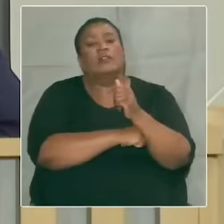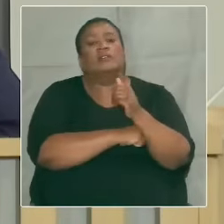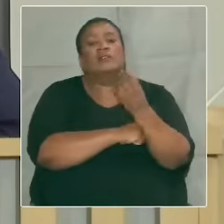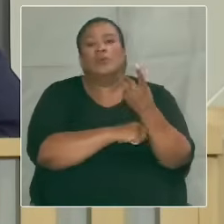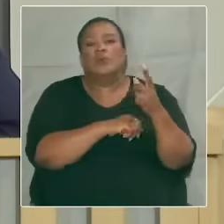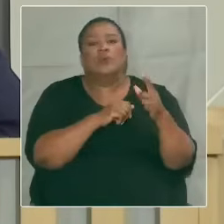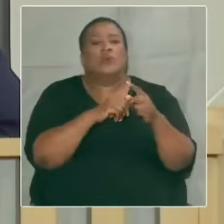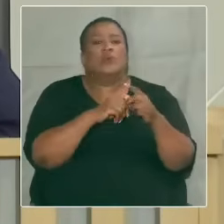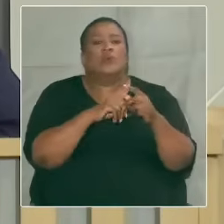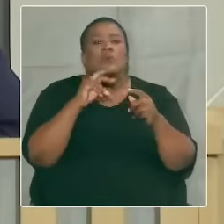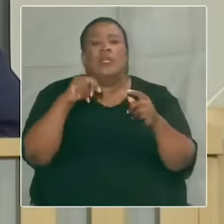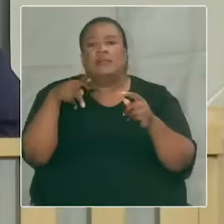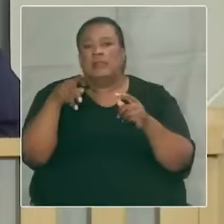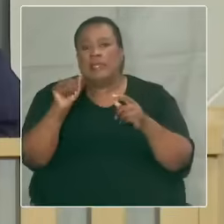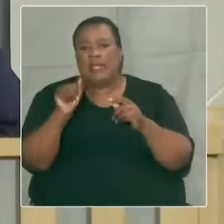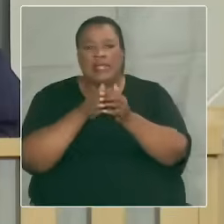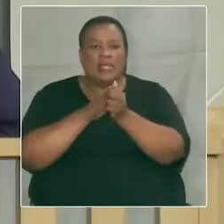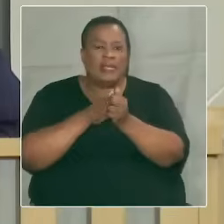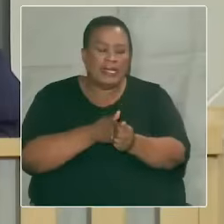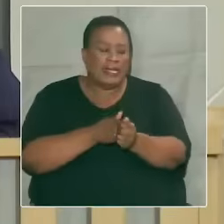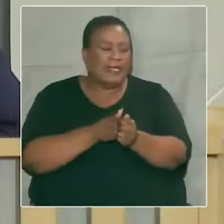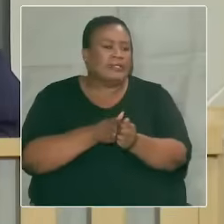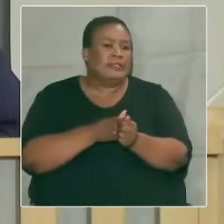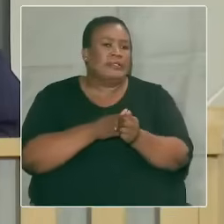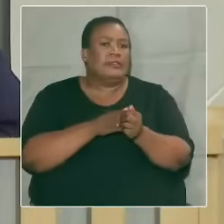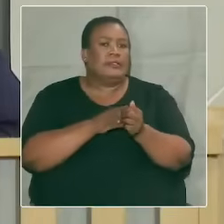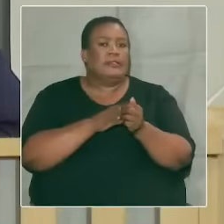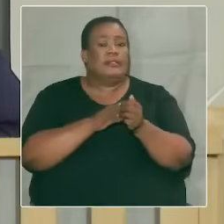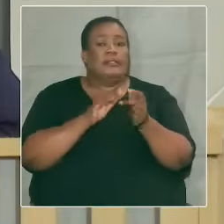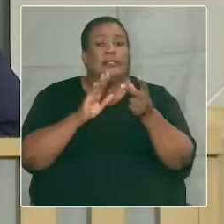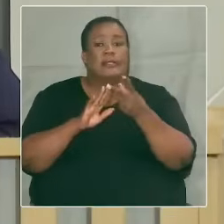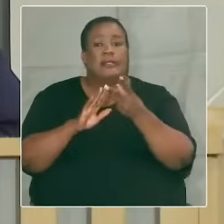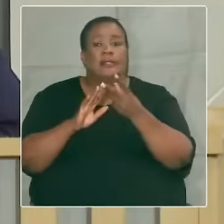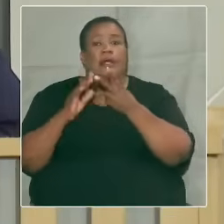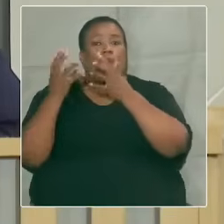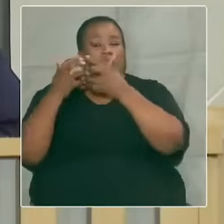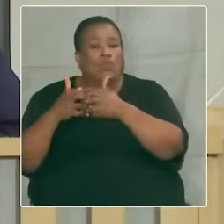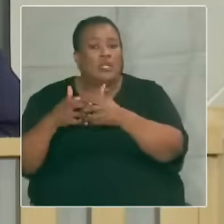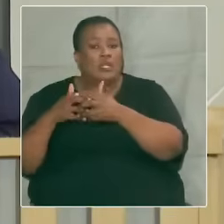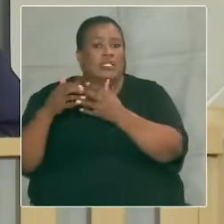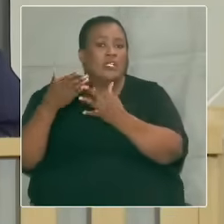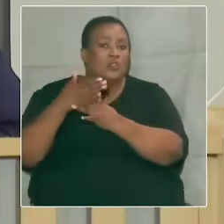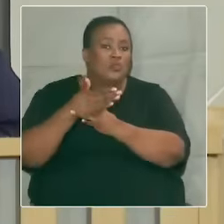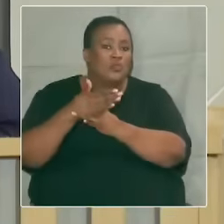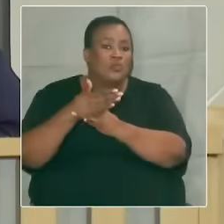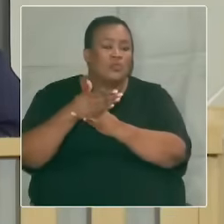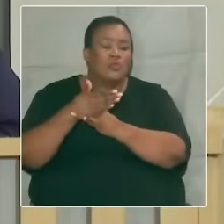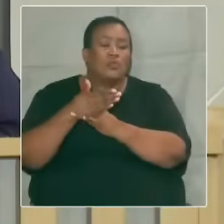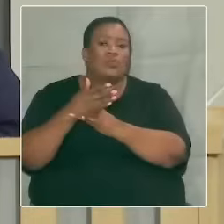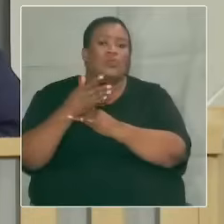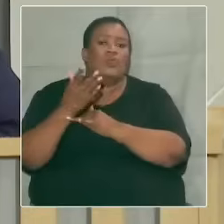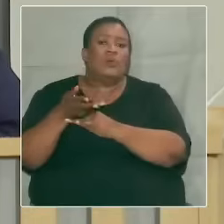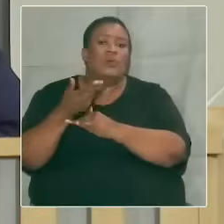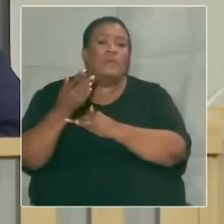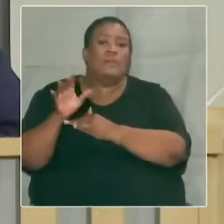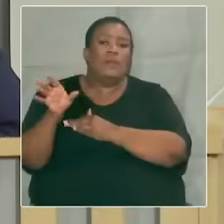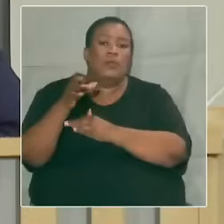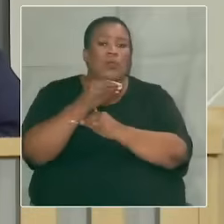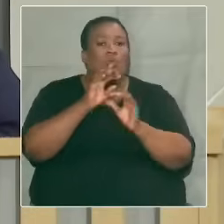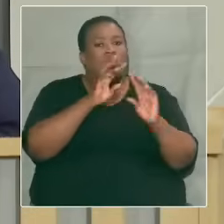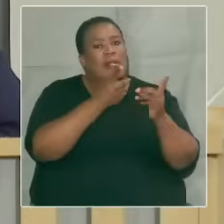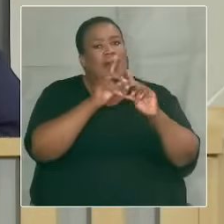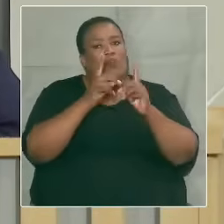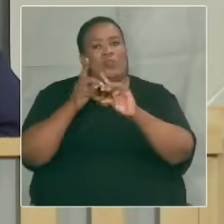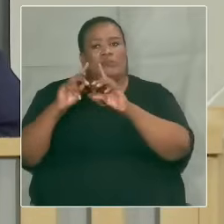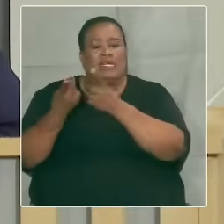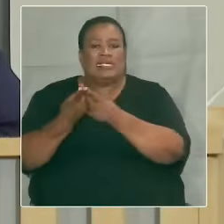prosecutor-led and coordinated through by all the departments that were represented at